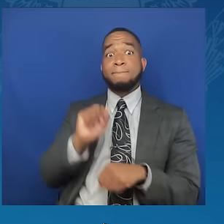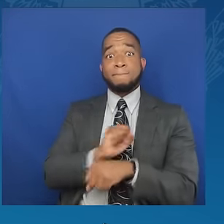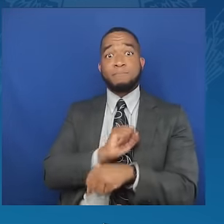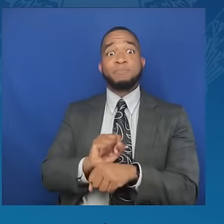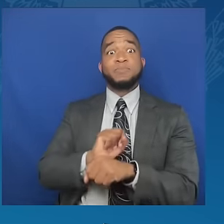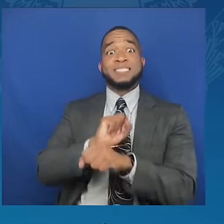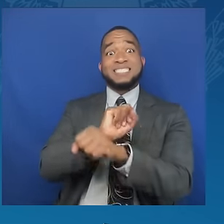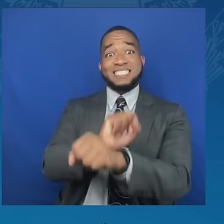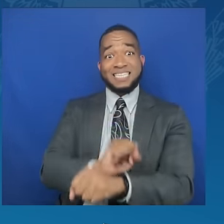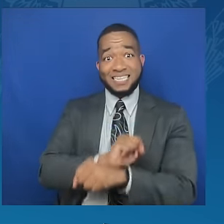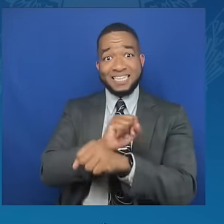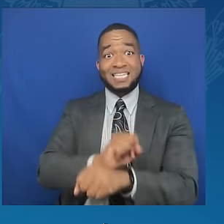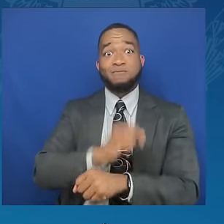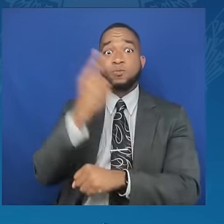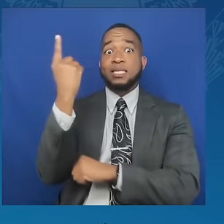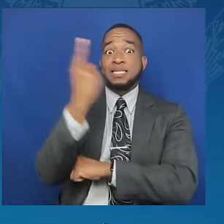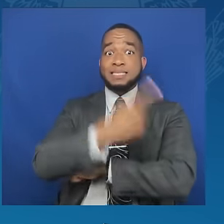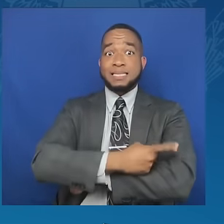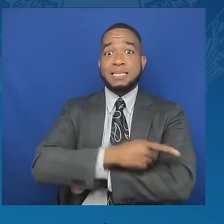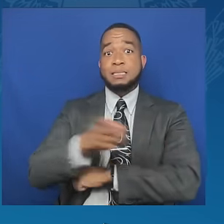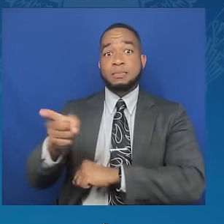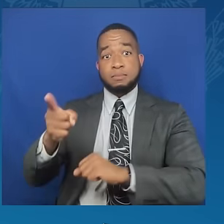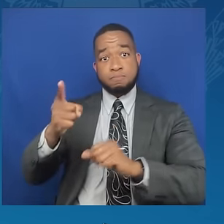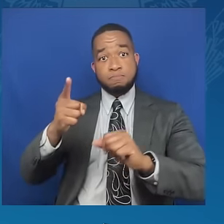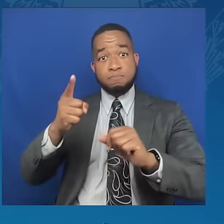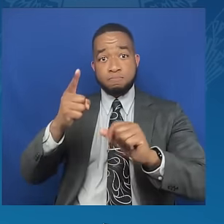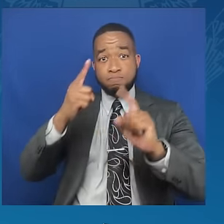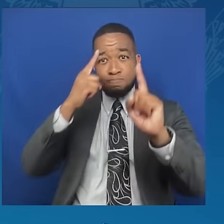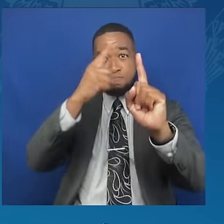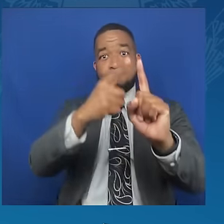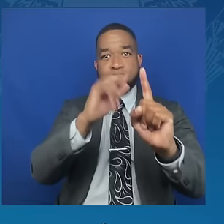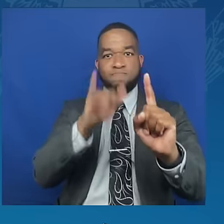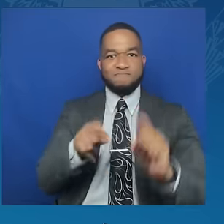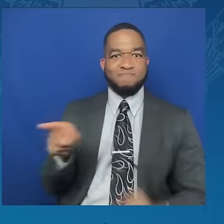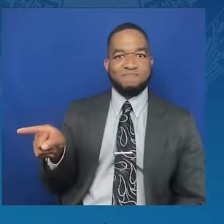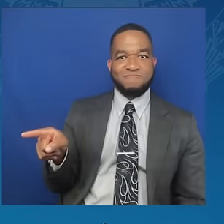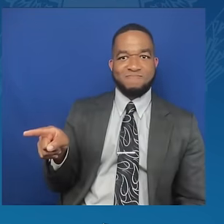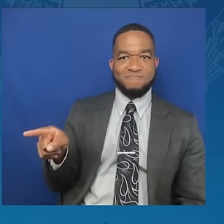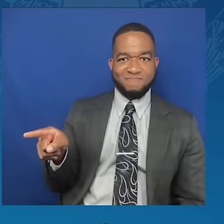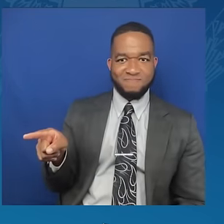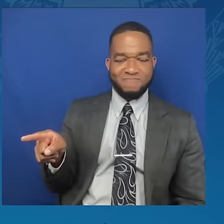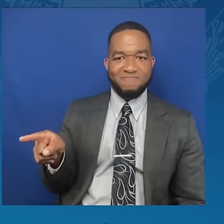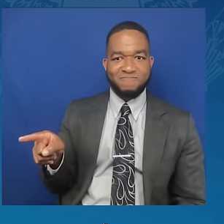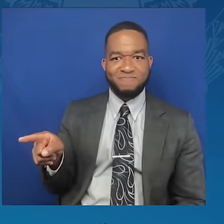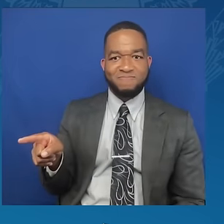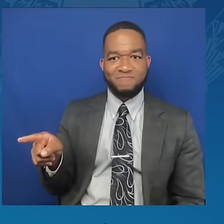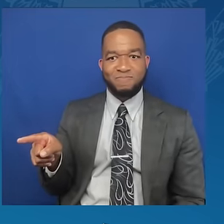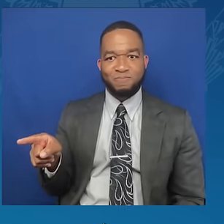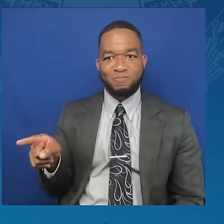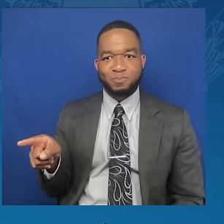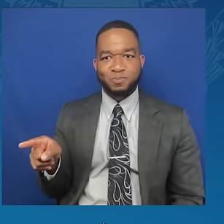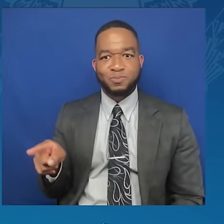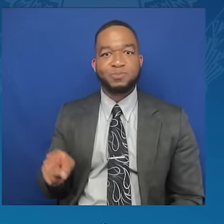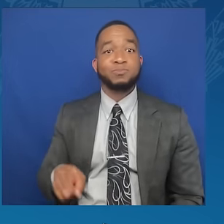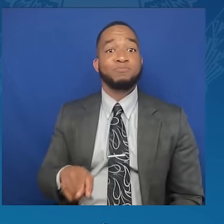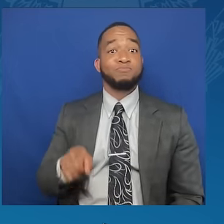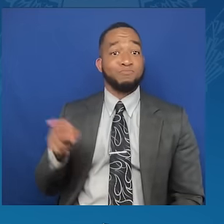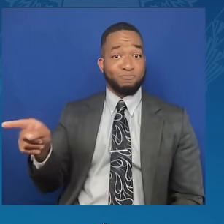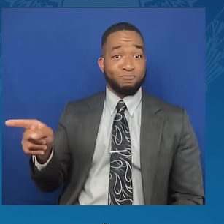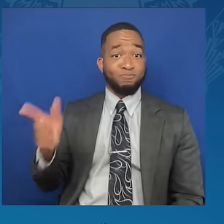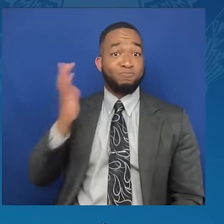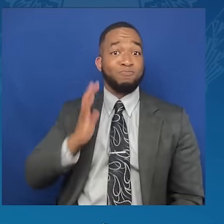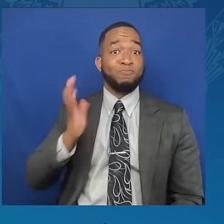She has held the position of the U.S. Senator. She is the hopes and dreams of